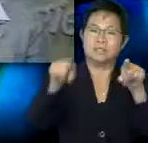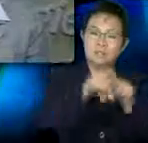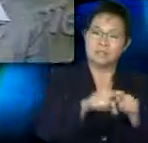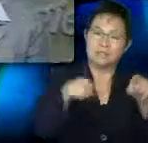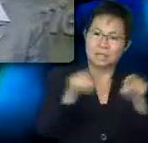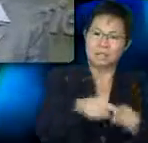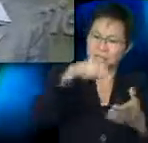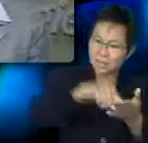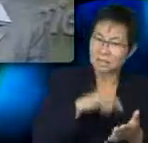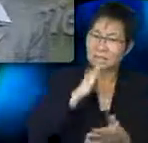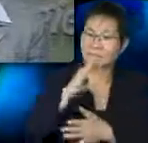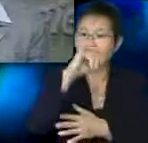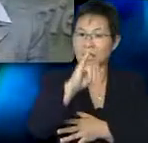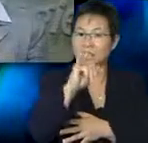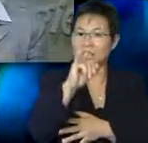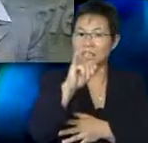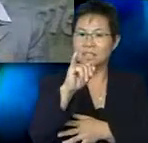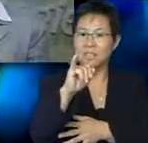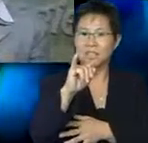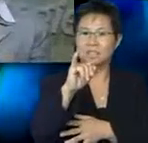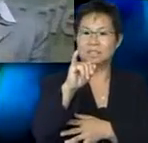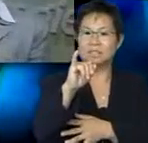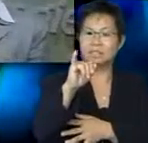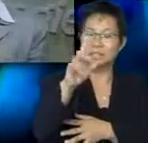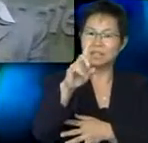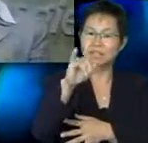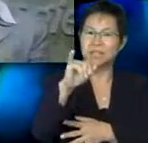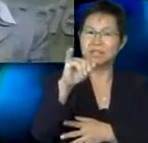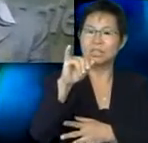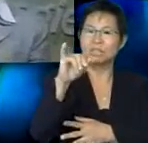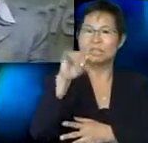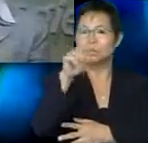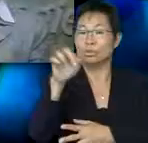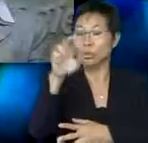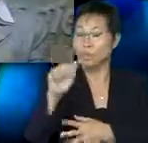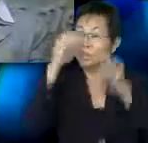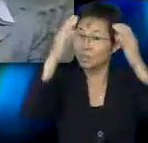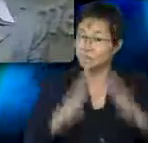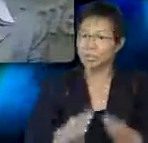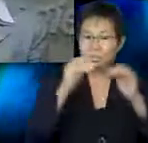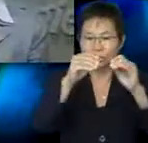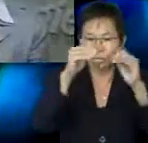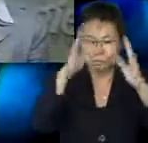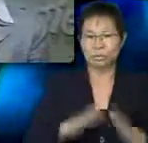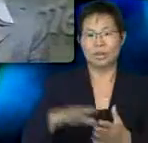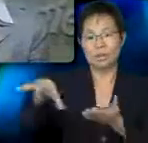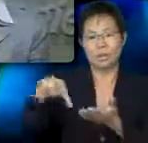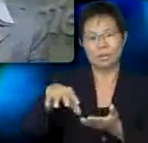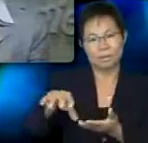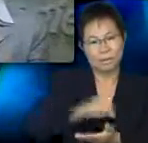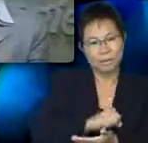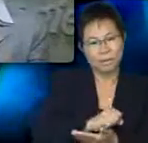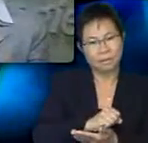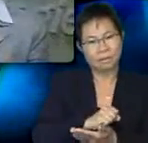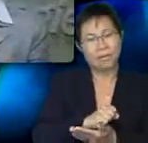is this the Izora, teacher? And you see, the students were able to pick up the model that the